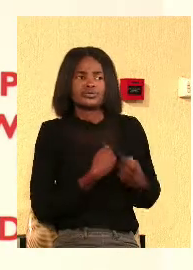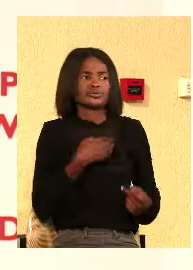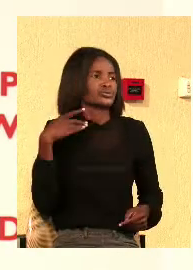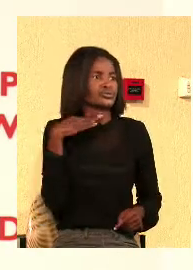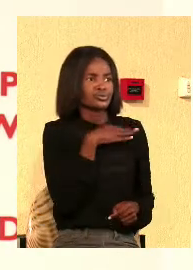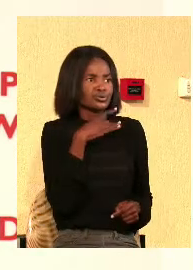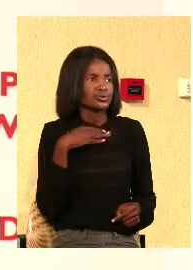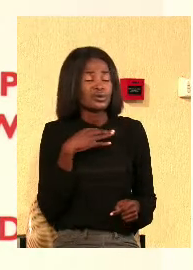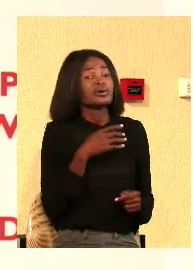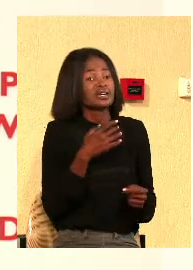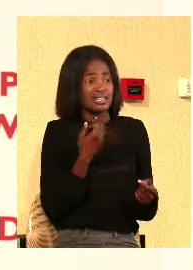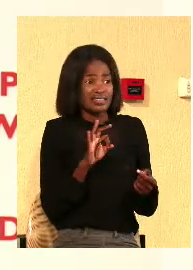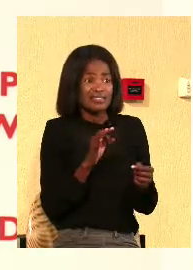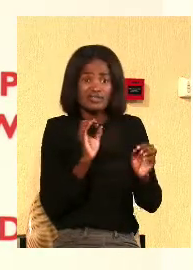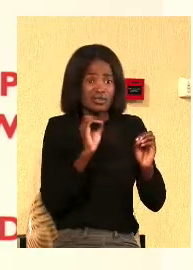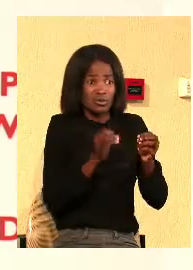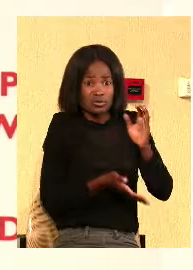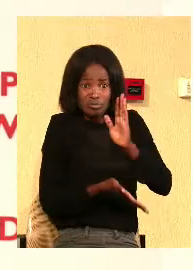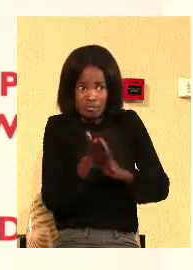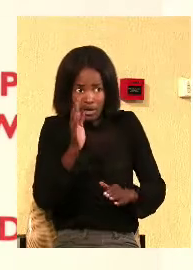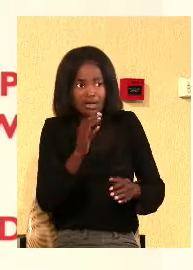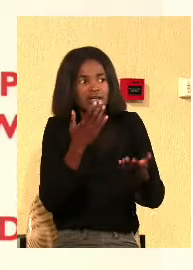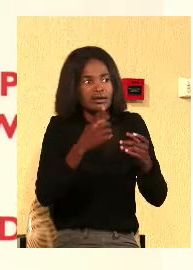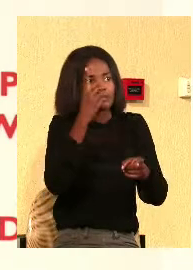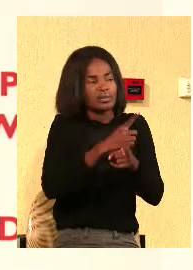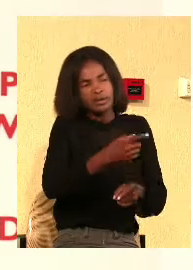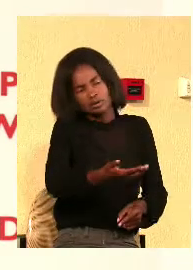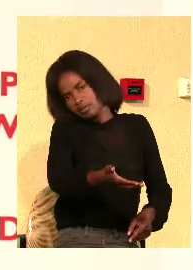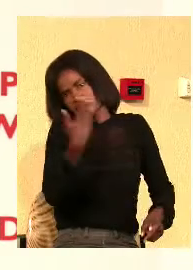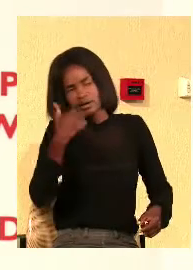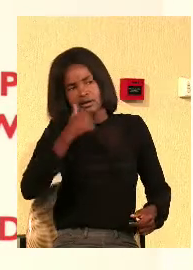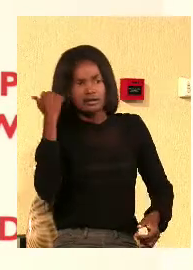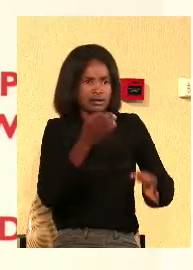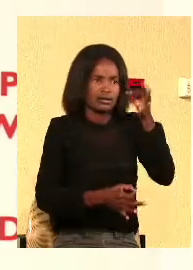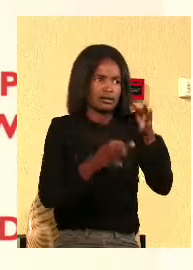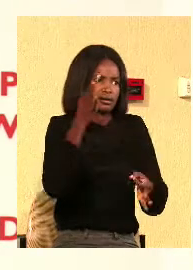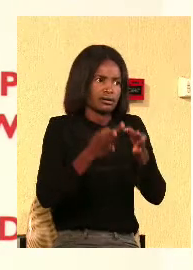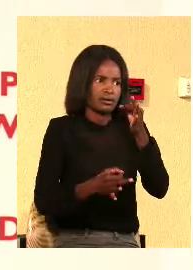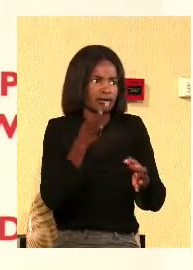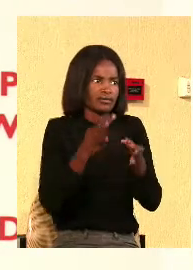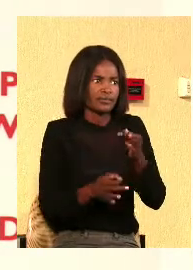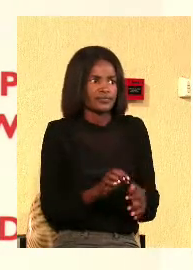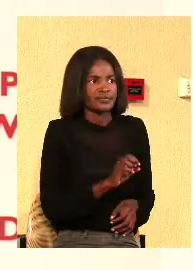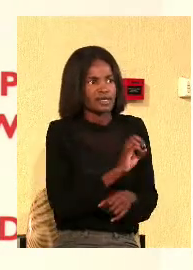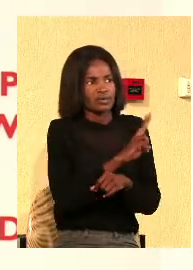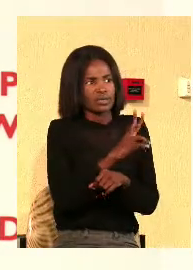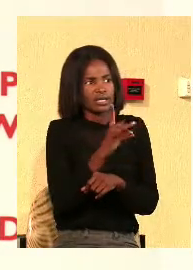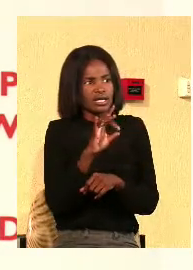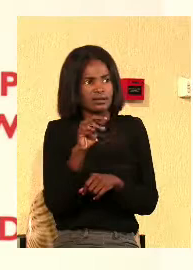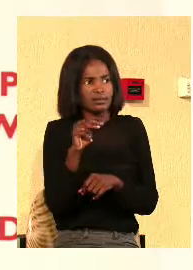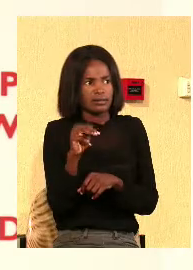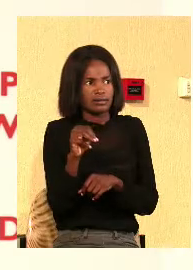already taken place. They had a letter, which I have seen, telling everyone that on the 28th of March,